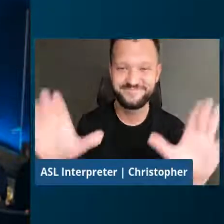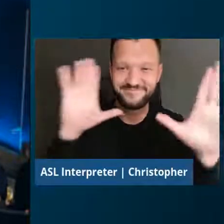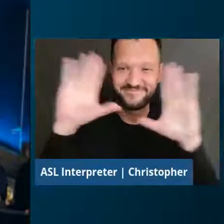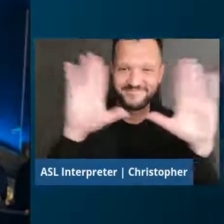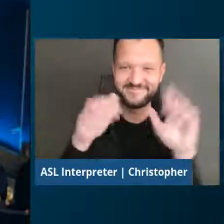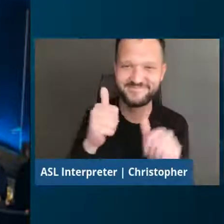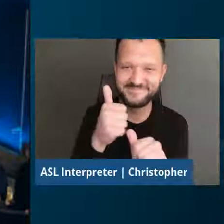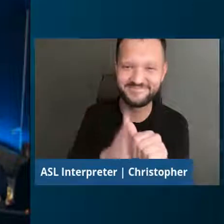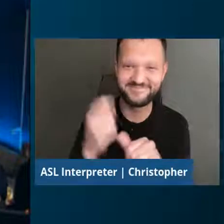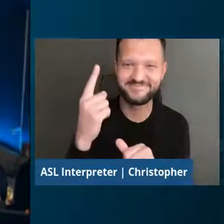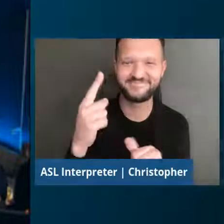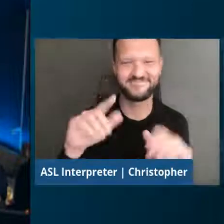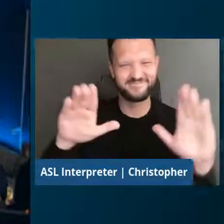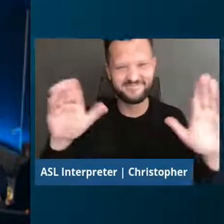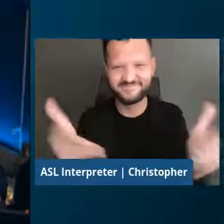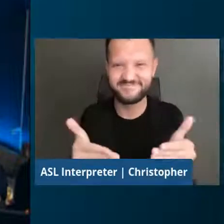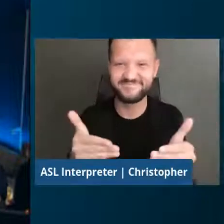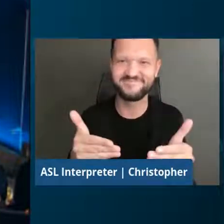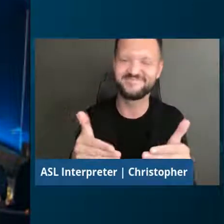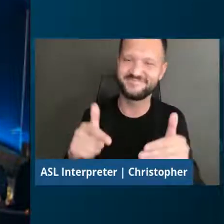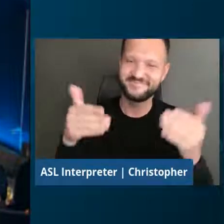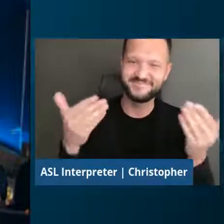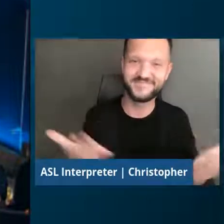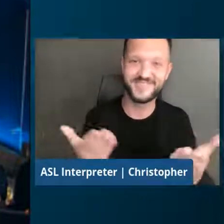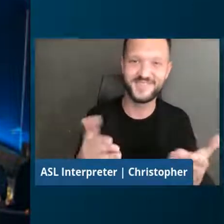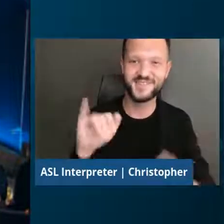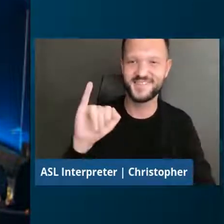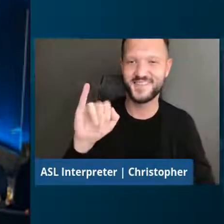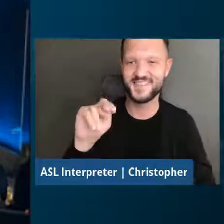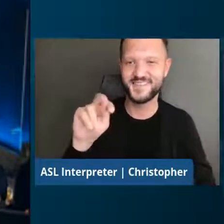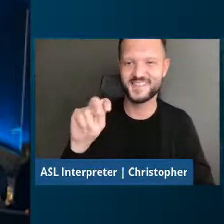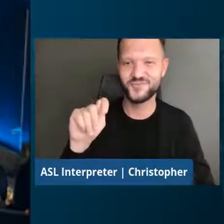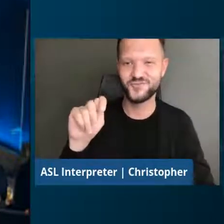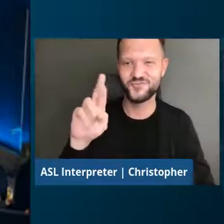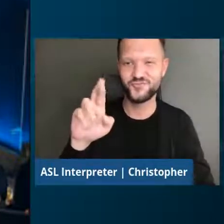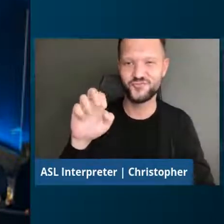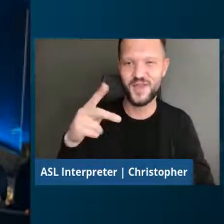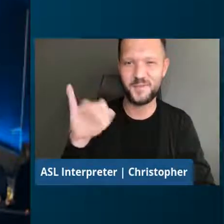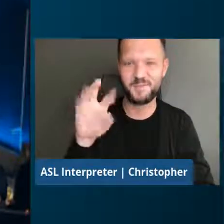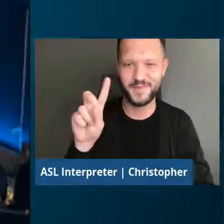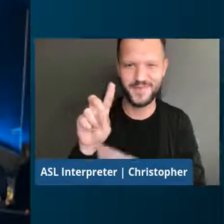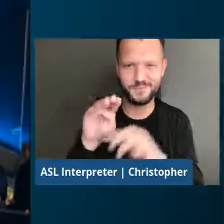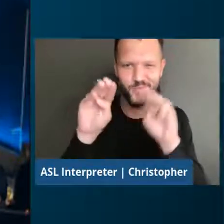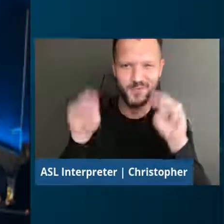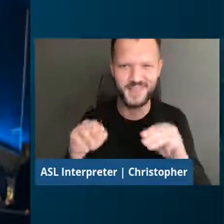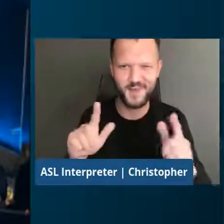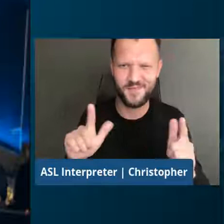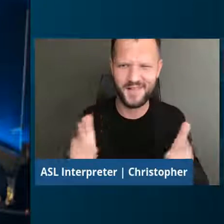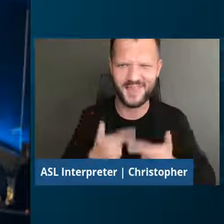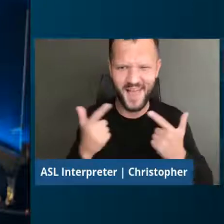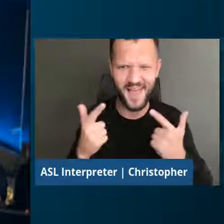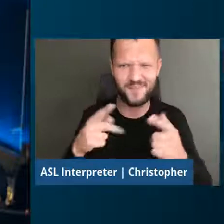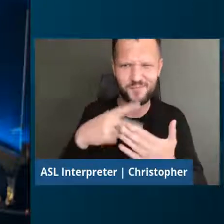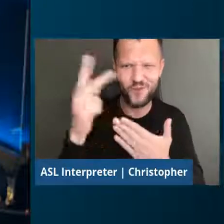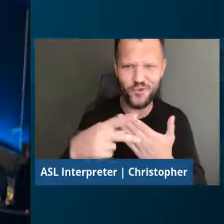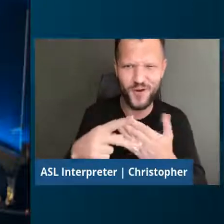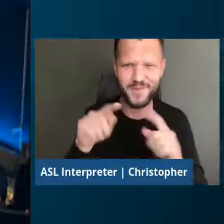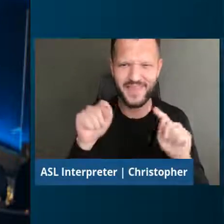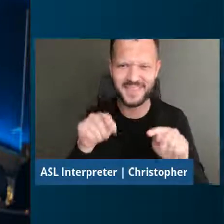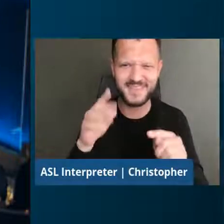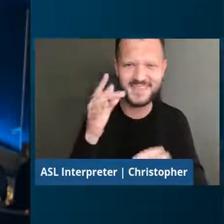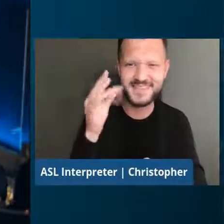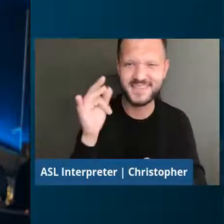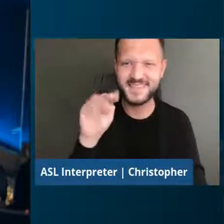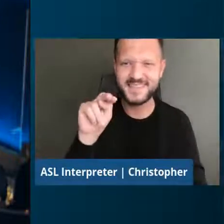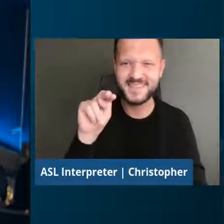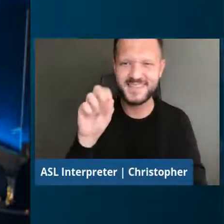Hello and welcome everyone to the Intrepid Museum's live virtual programming and our Snackin' in Space program. Thank you